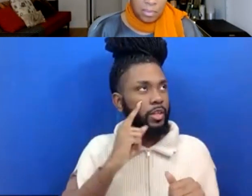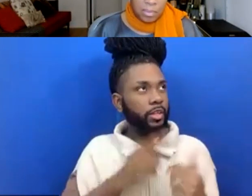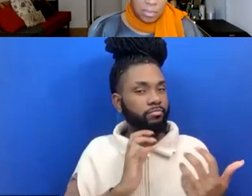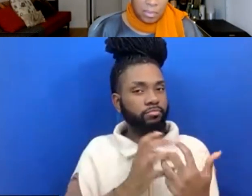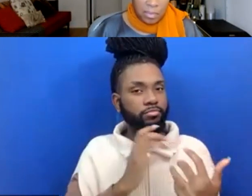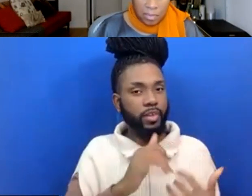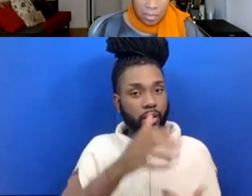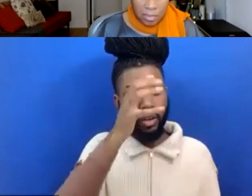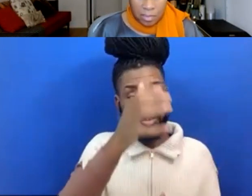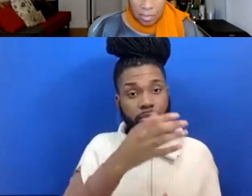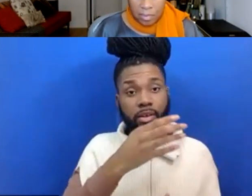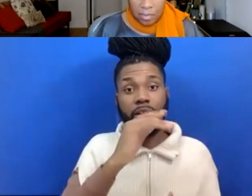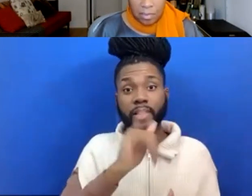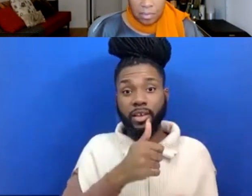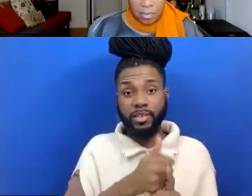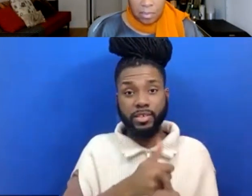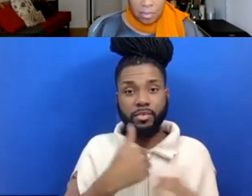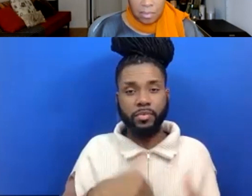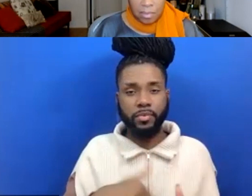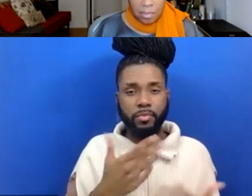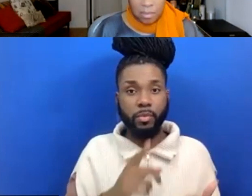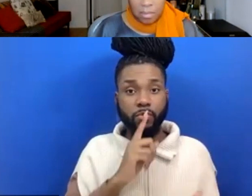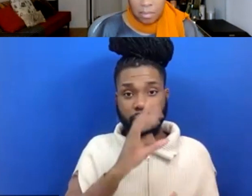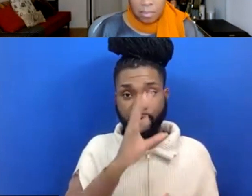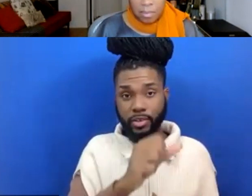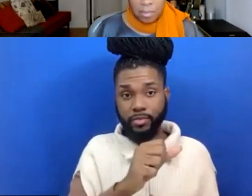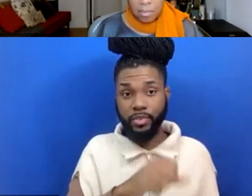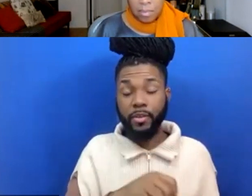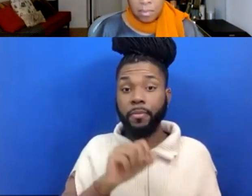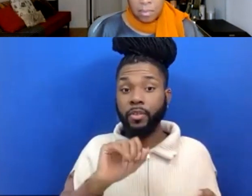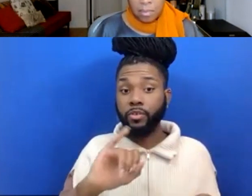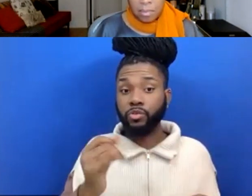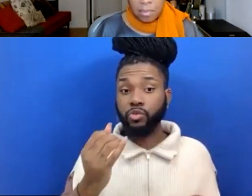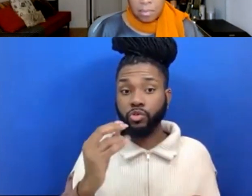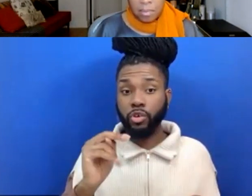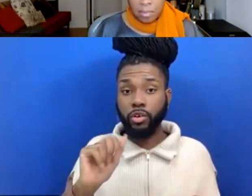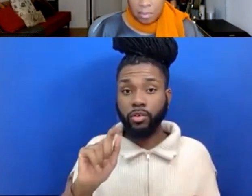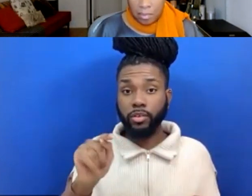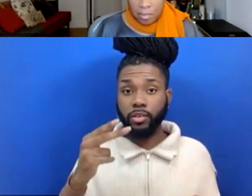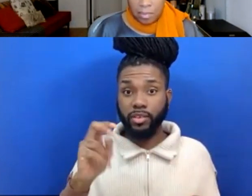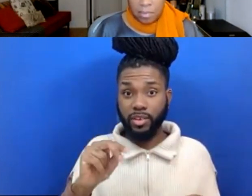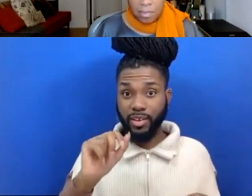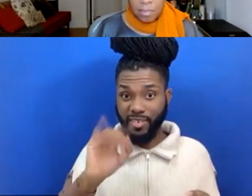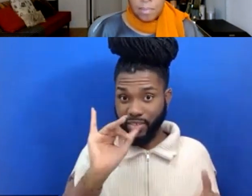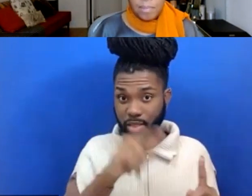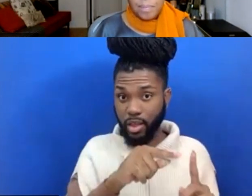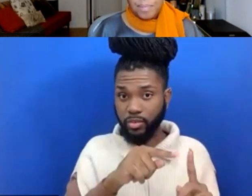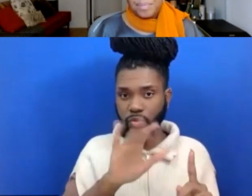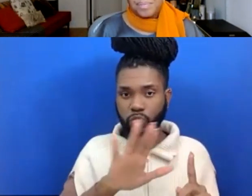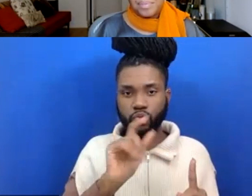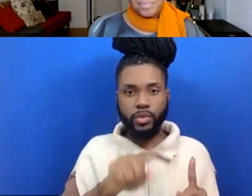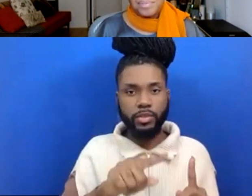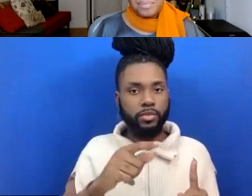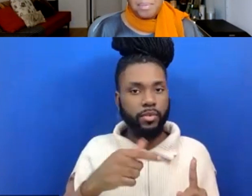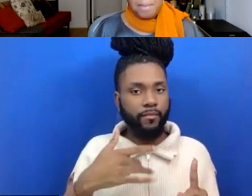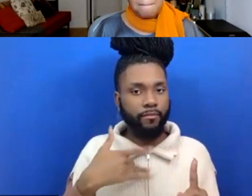and how that might be a really fascinating thing. And if that's Jonathan, if that's your question, I think there's a lot